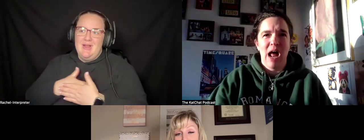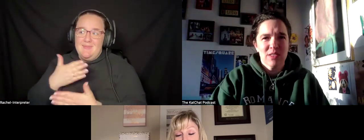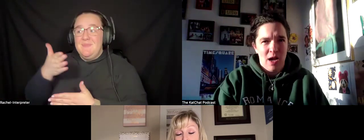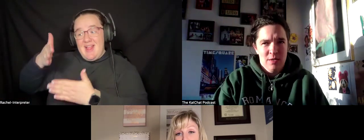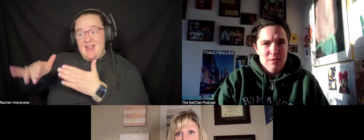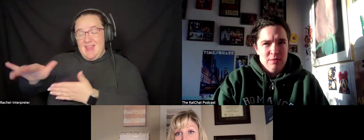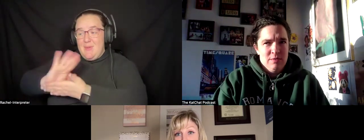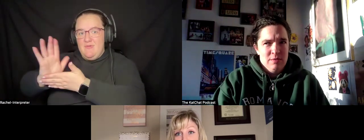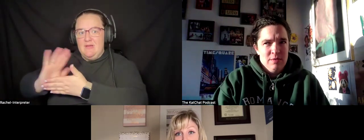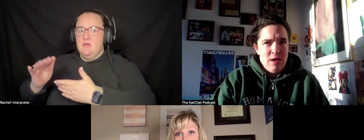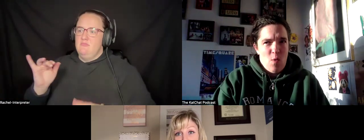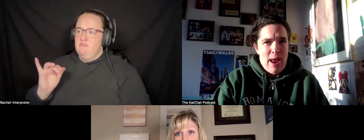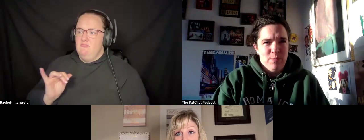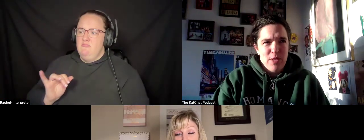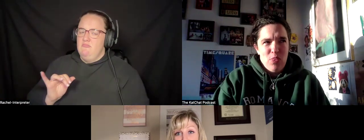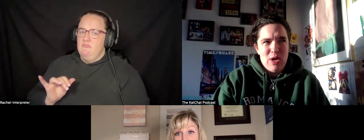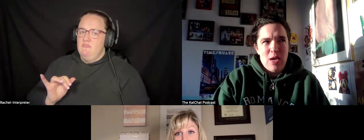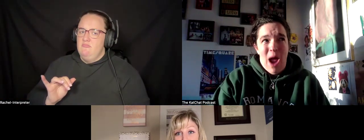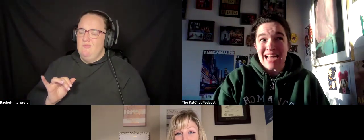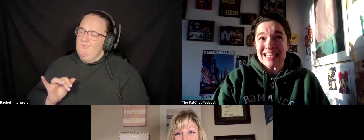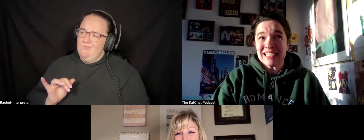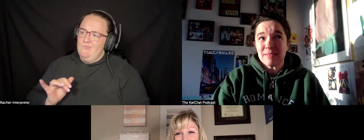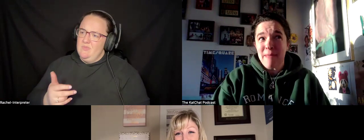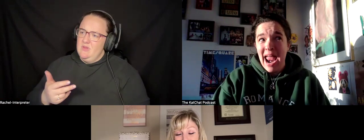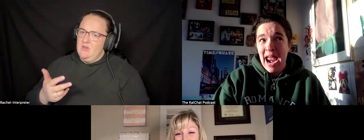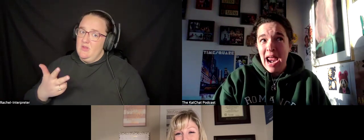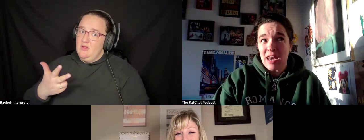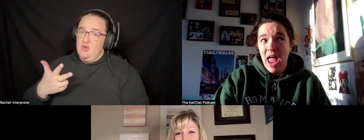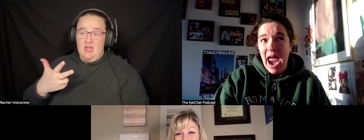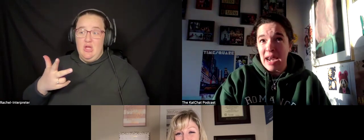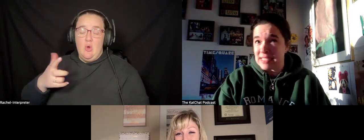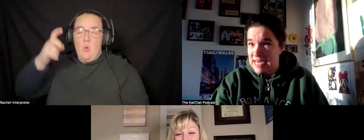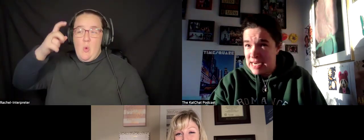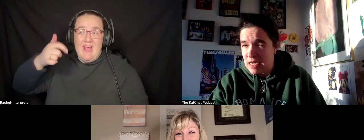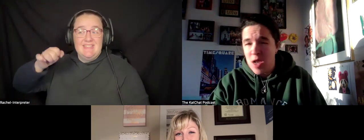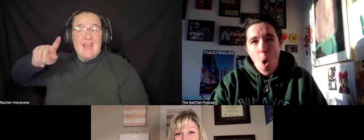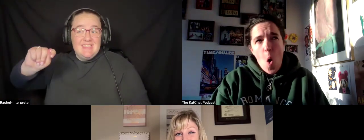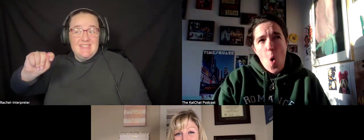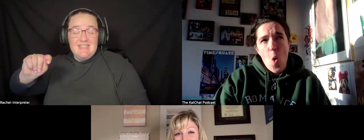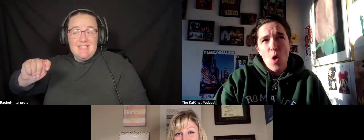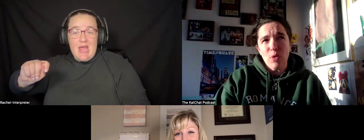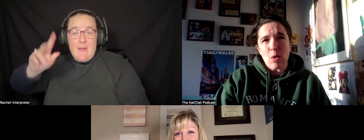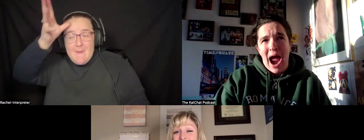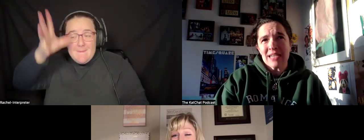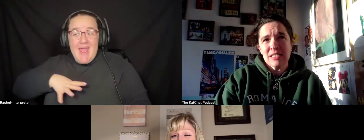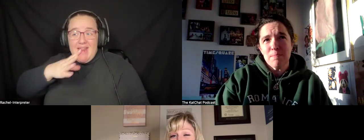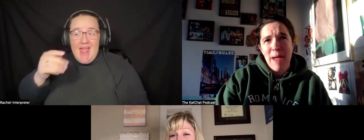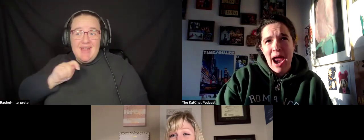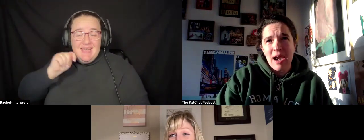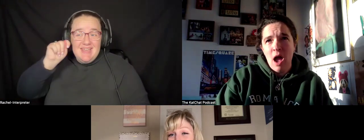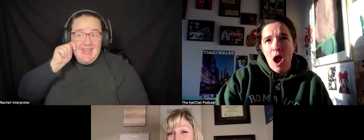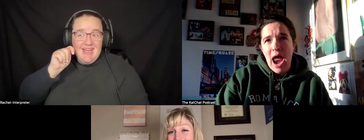that movie. I was like, okay, three whited man and a teen, or three